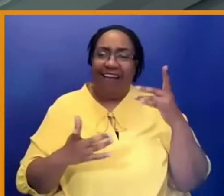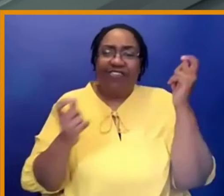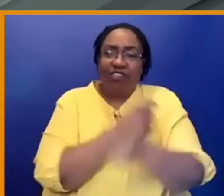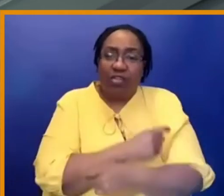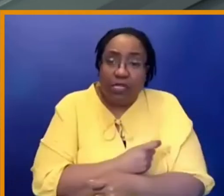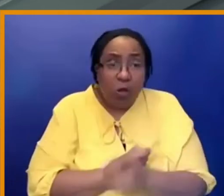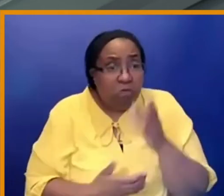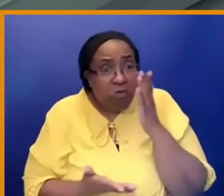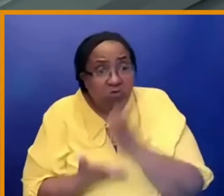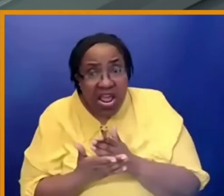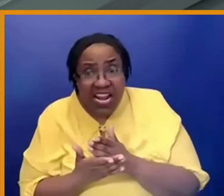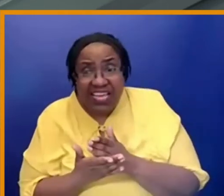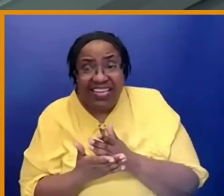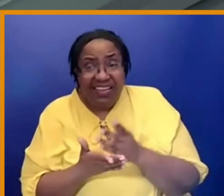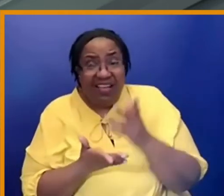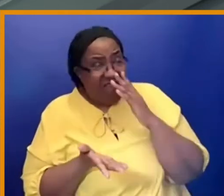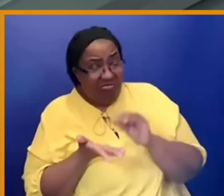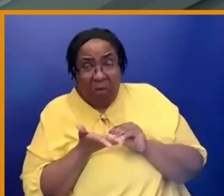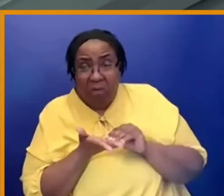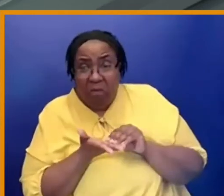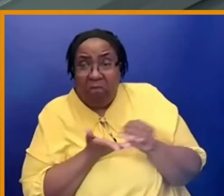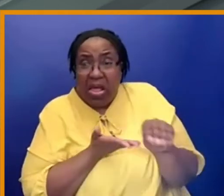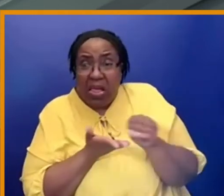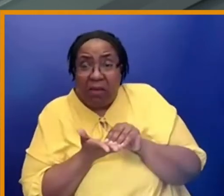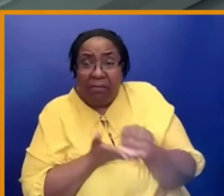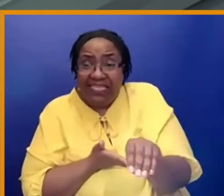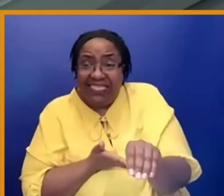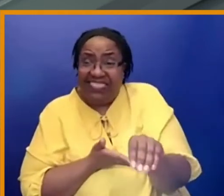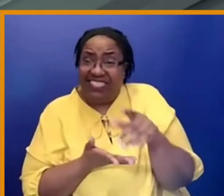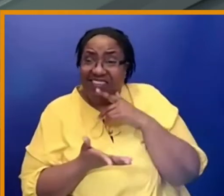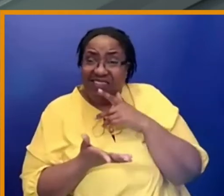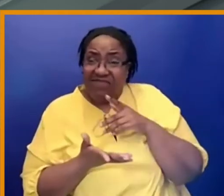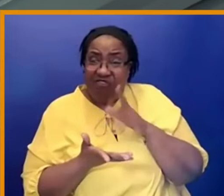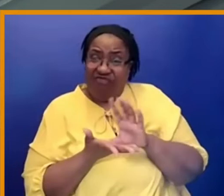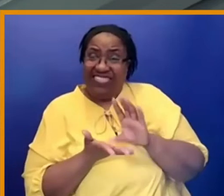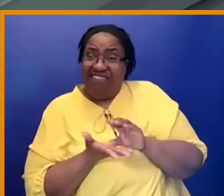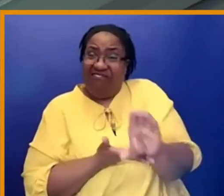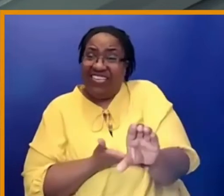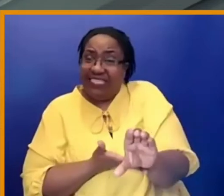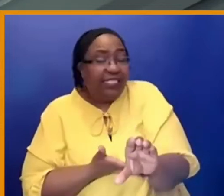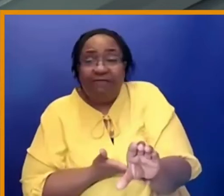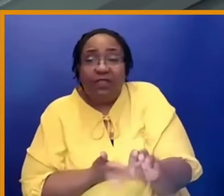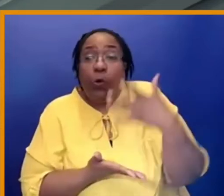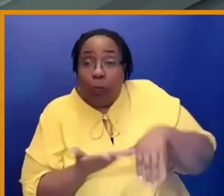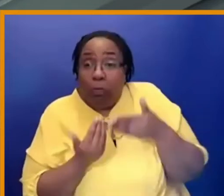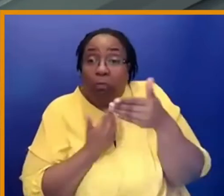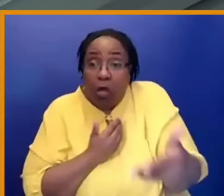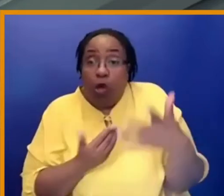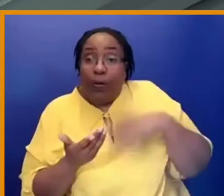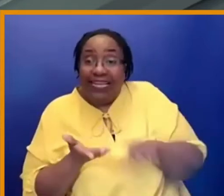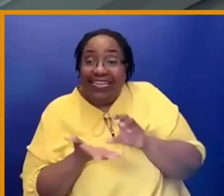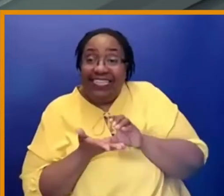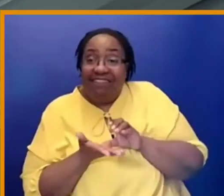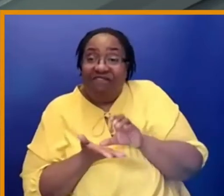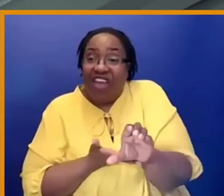comparison to the mere millions that were invested in nature. And we know we need to invest in change from the bottom up and ensure